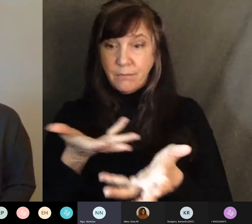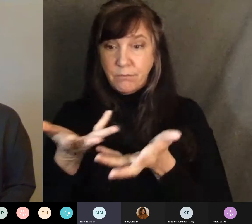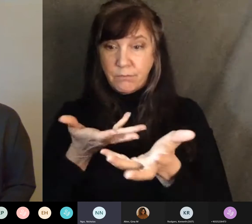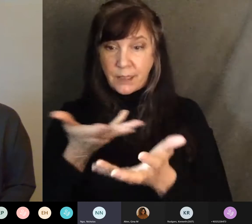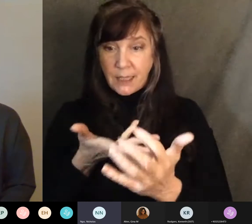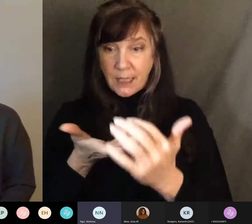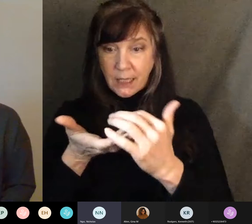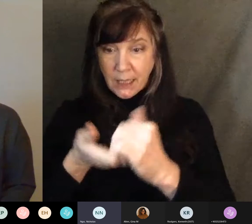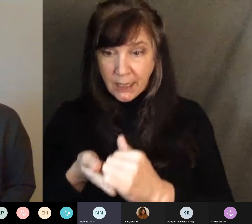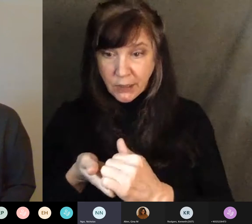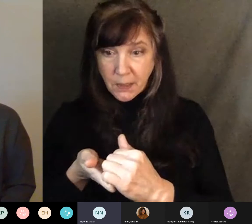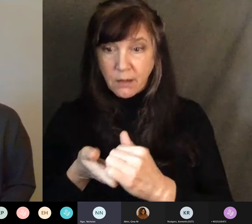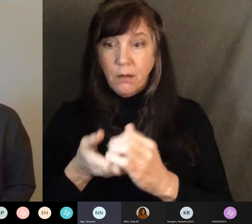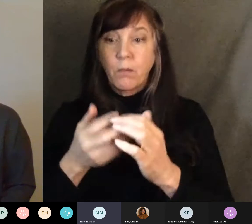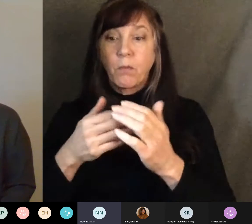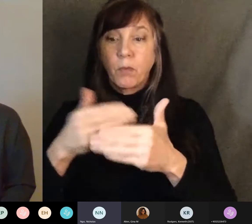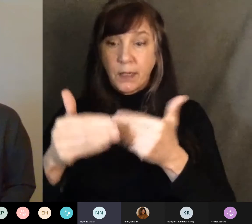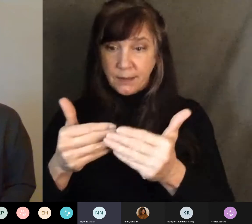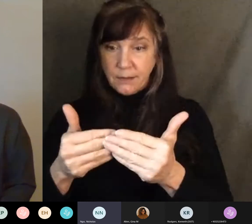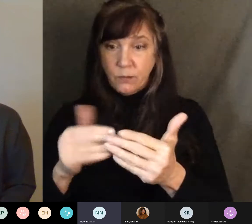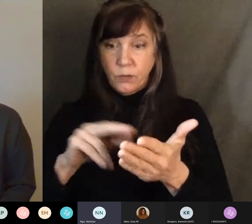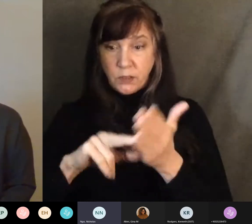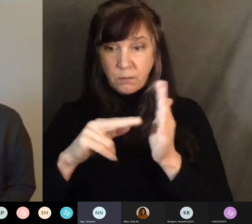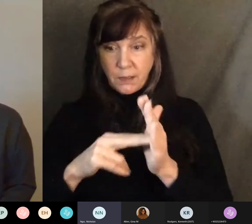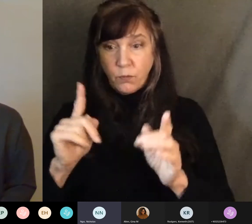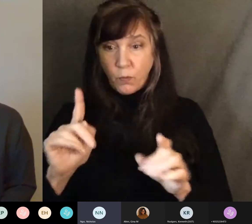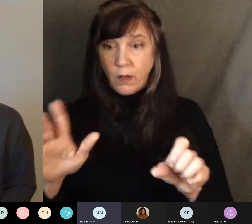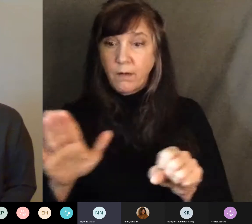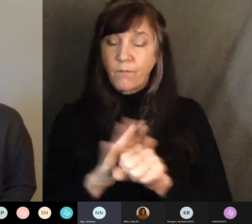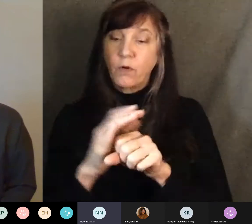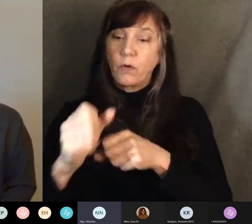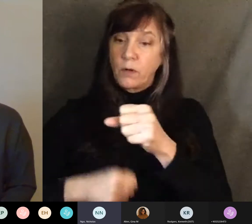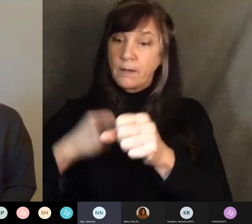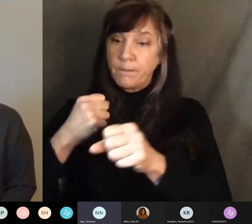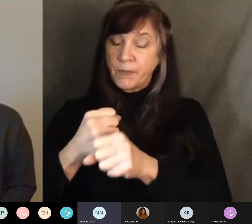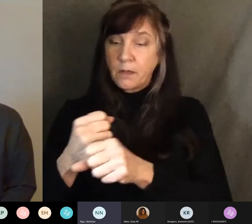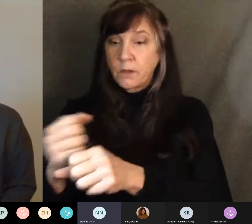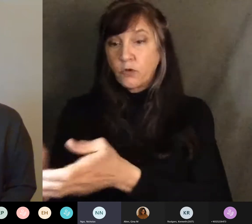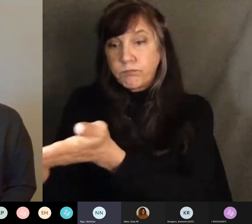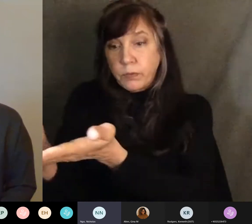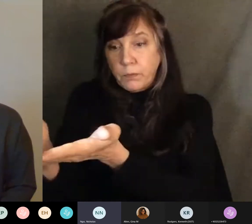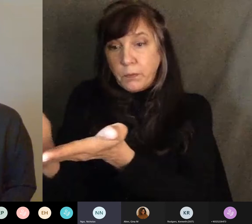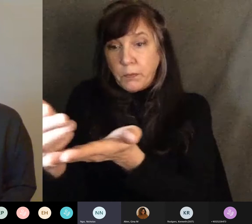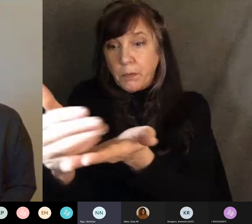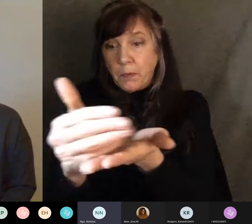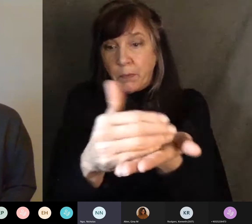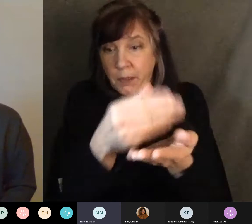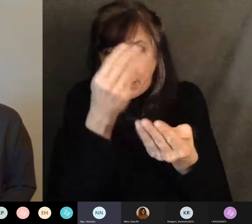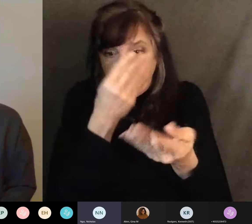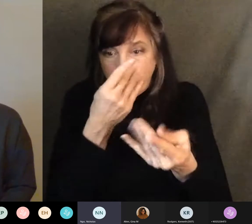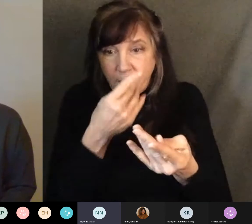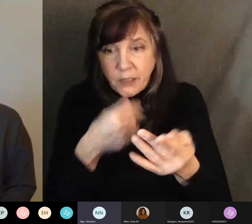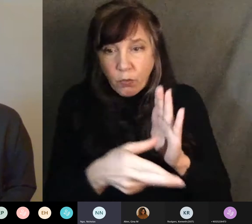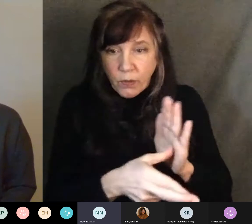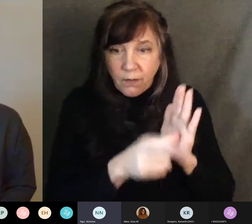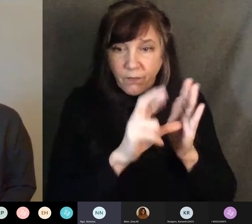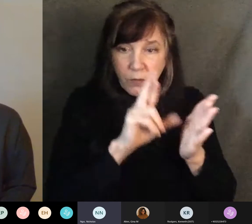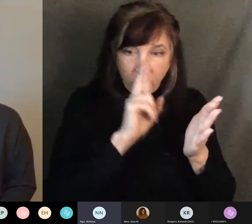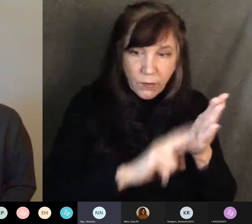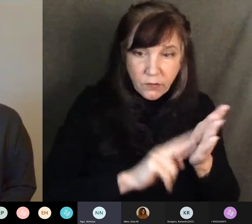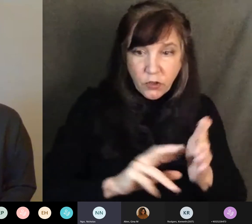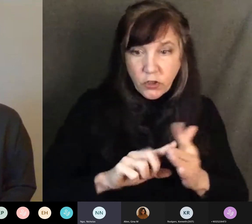what that really means is taking the year to gather community input, review research, and conduct new research